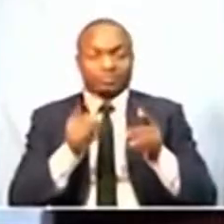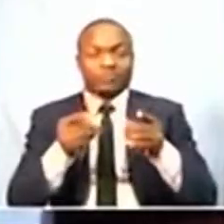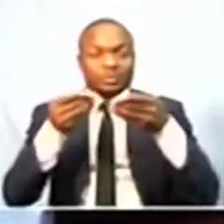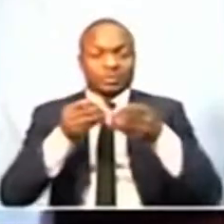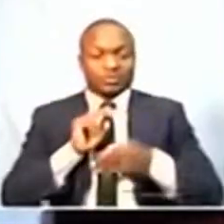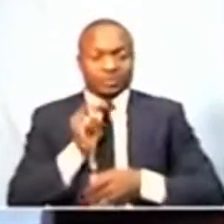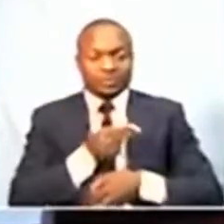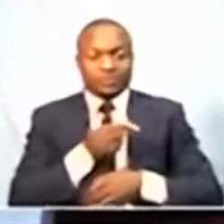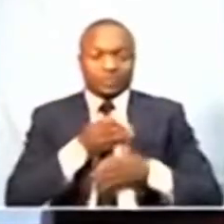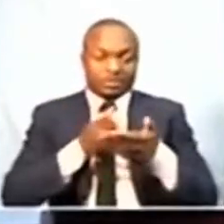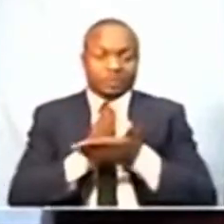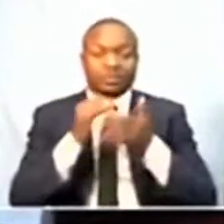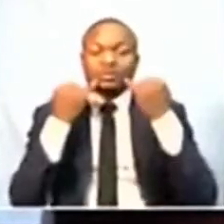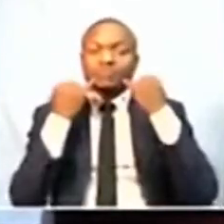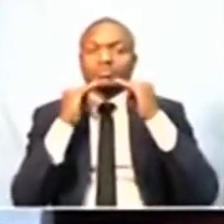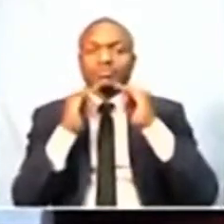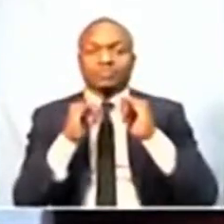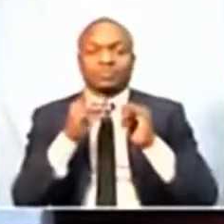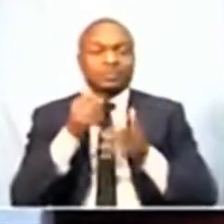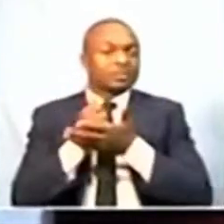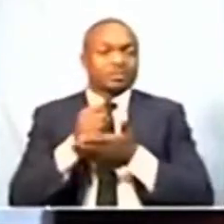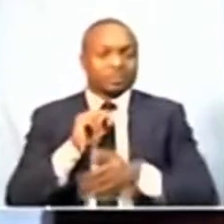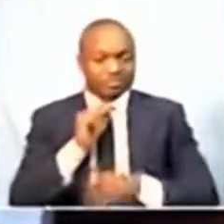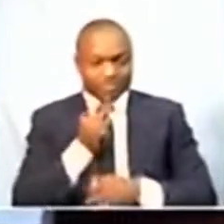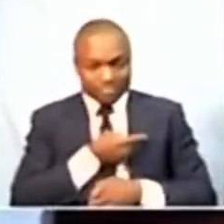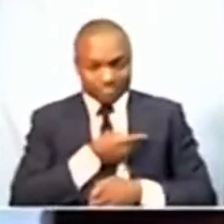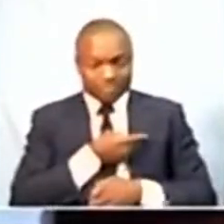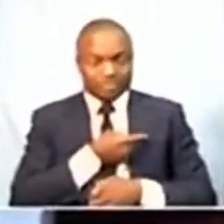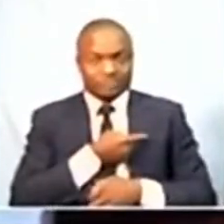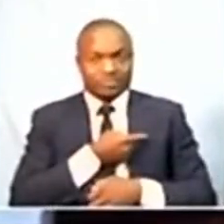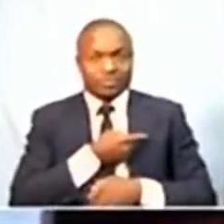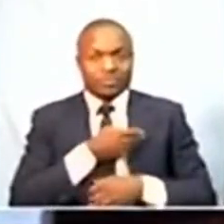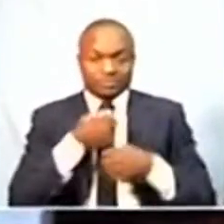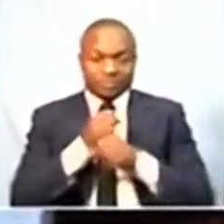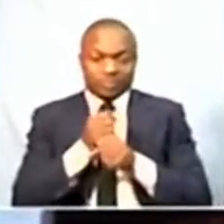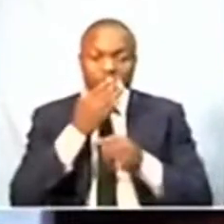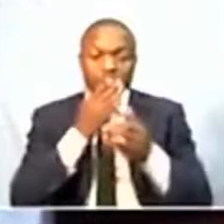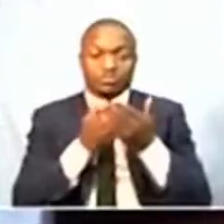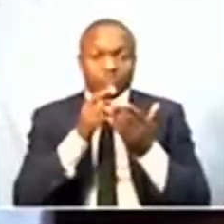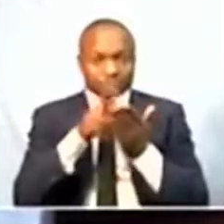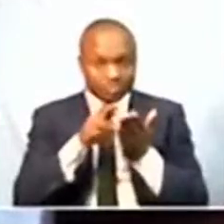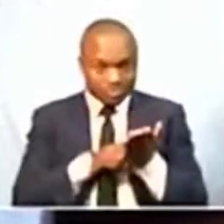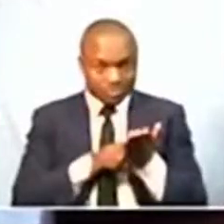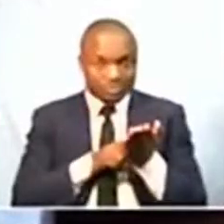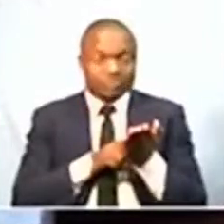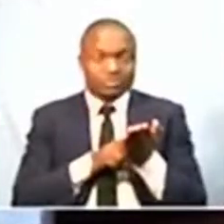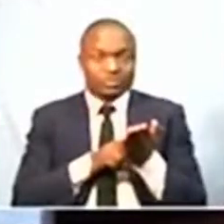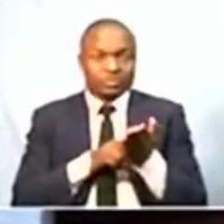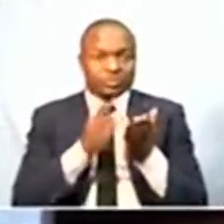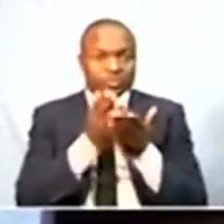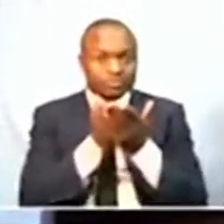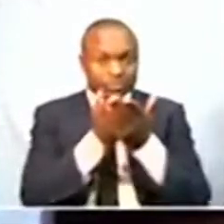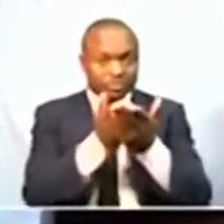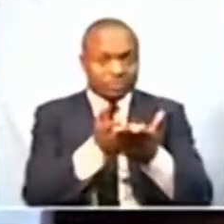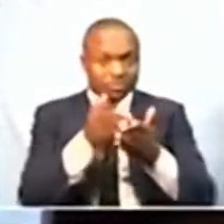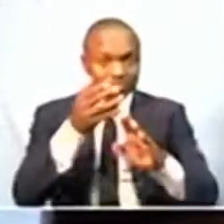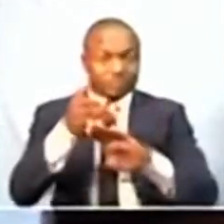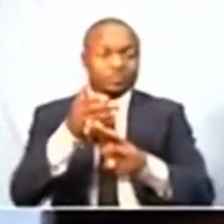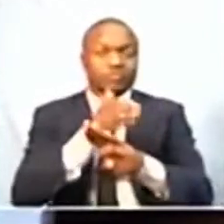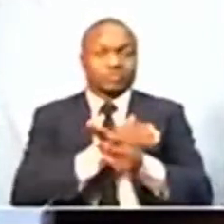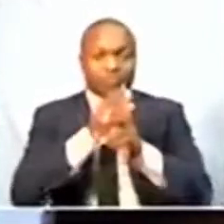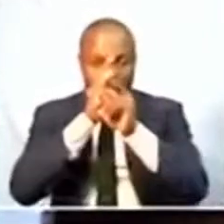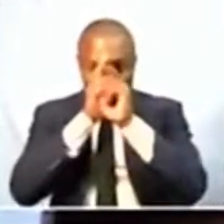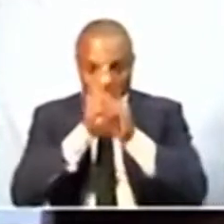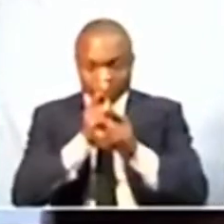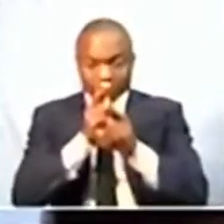factual information, the information that will help us be able to generate a very good report, the report that will submit before Honorable